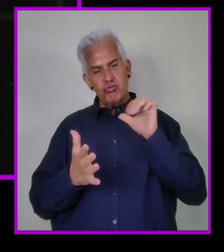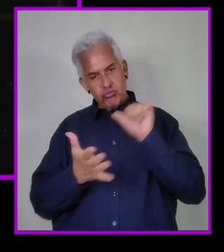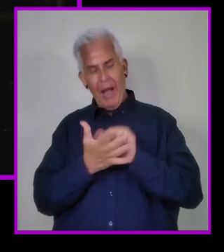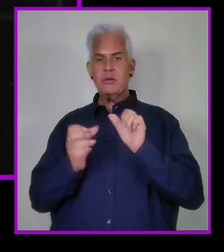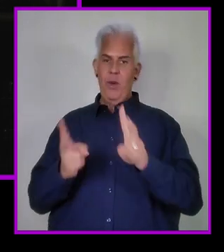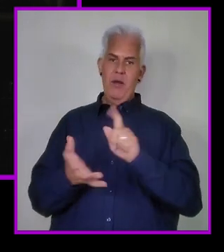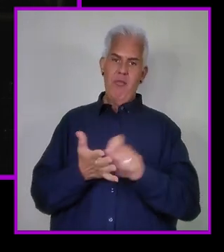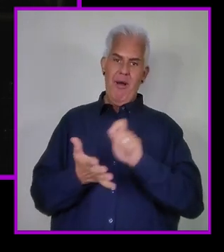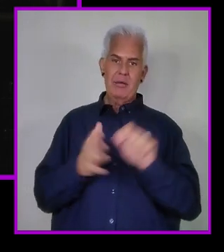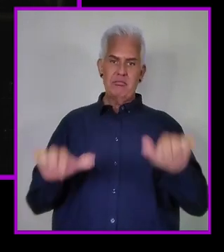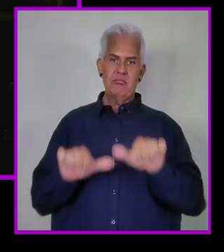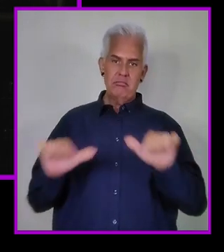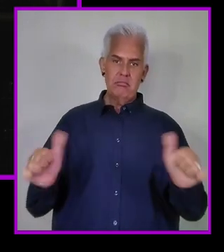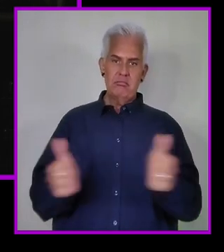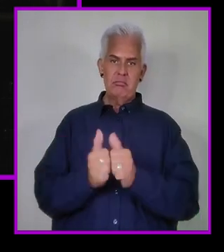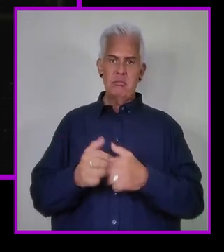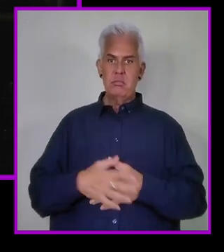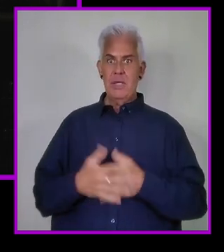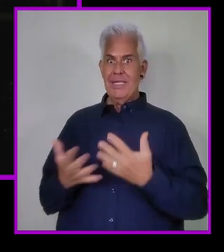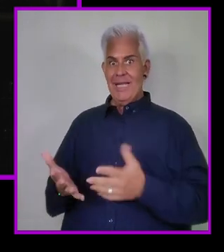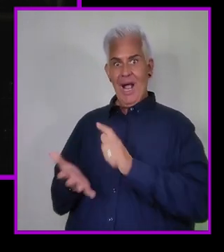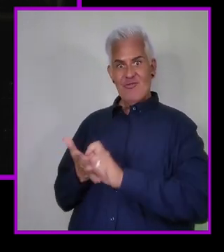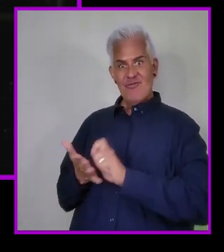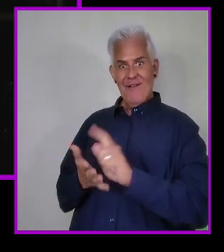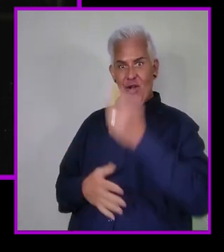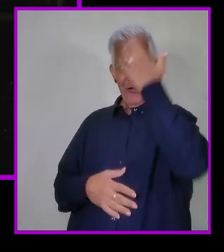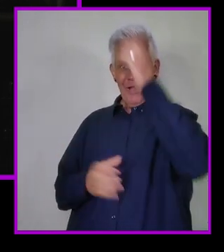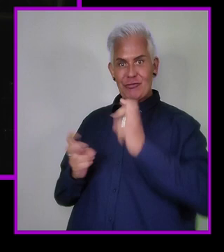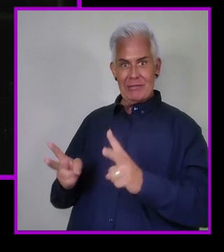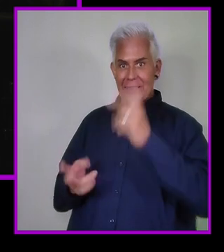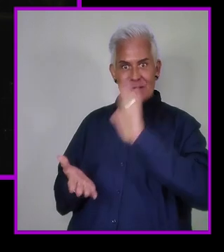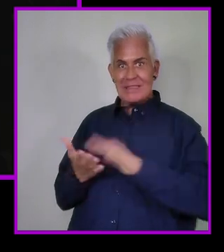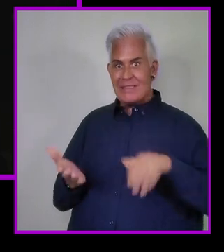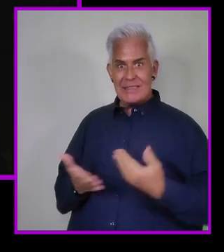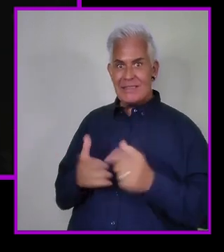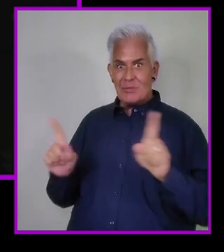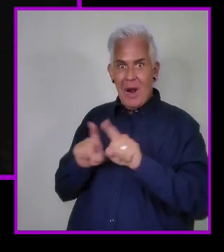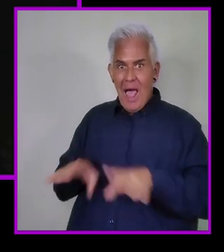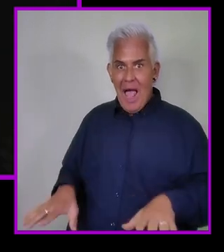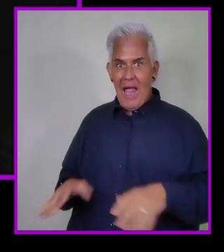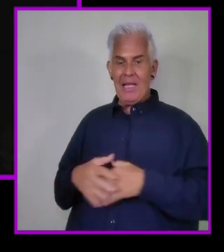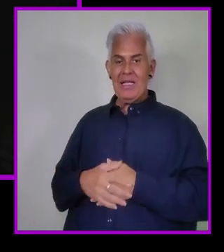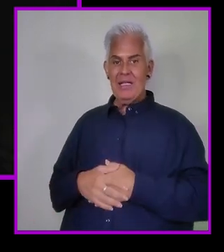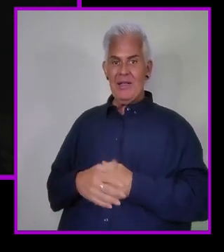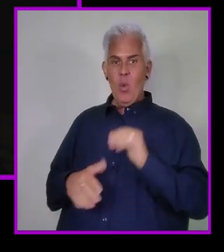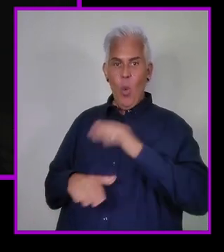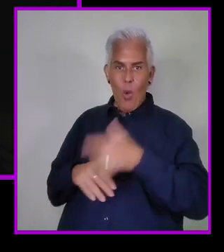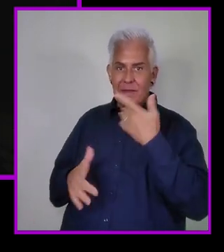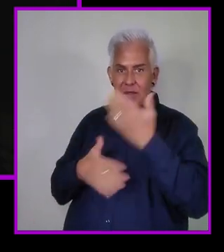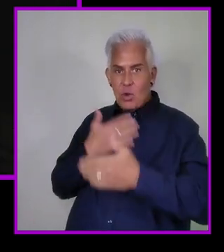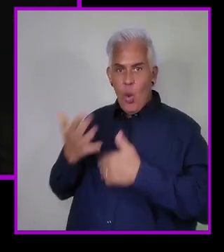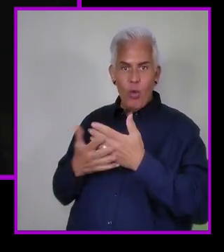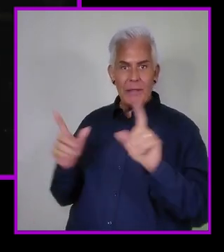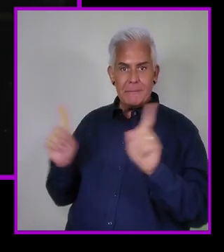Mm. And now writing for Corrie, like, what's the experience been like? In terms of the stories that you're